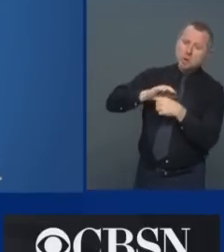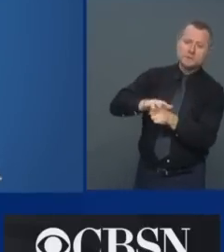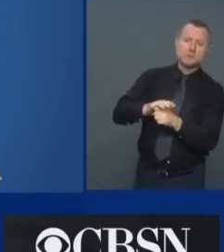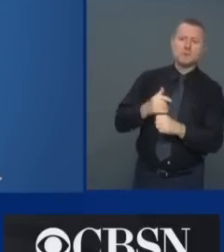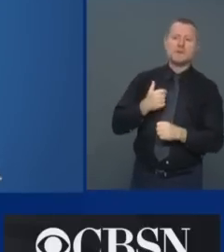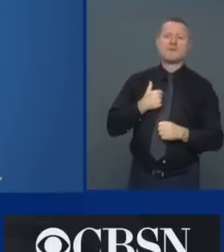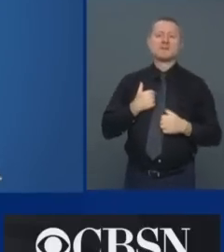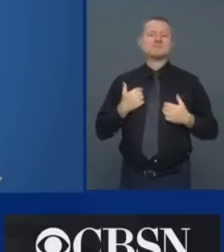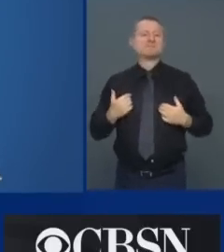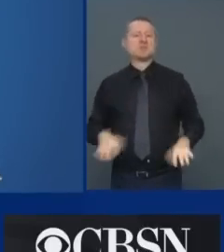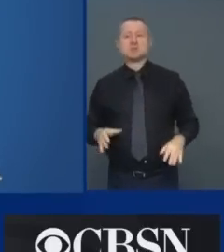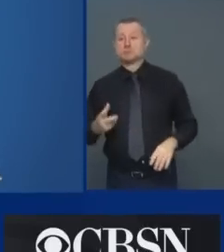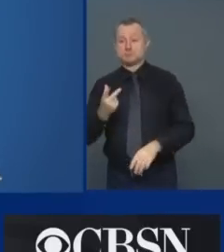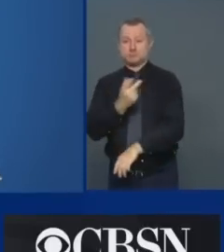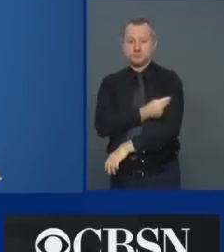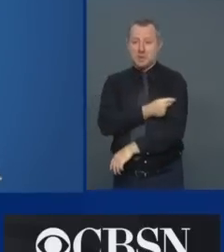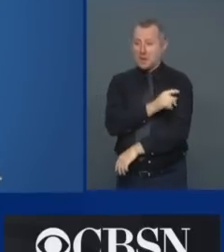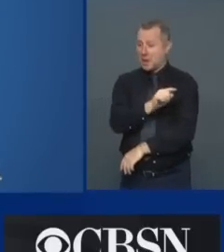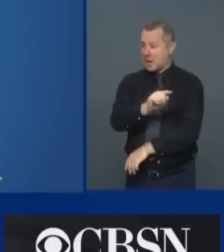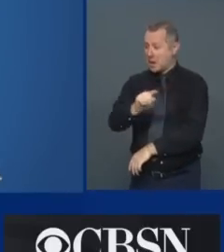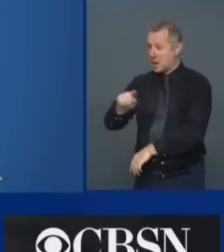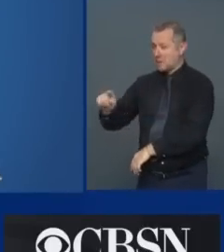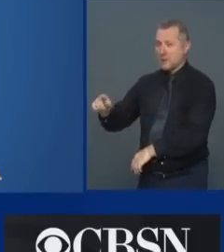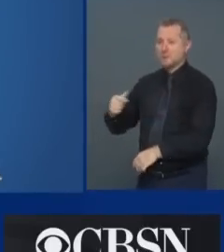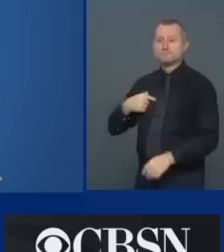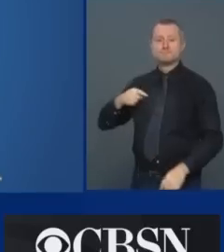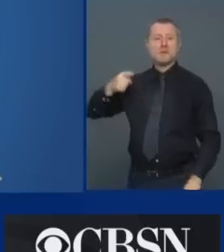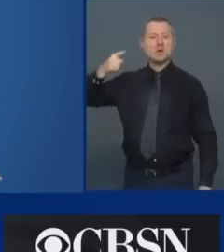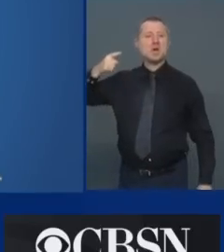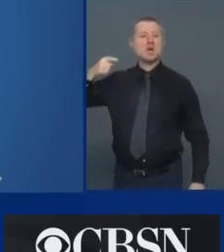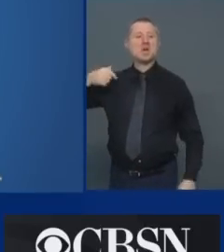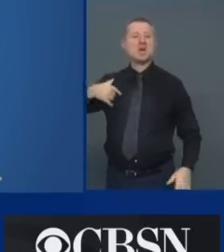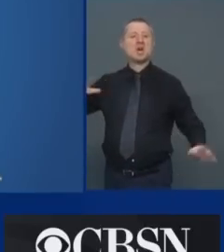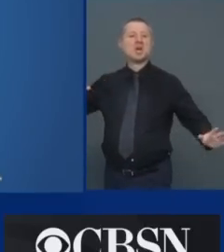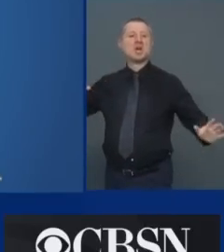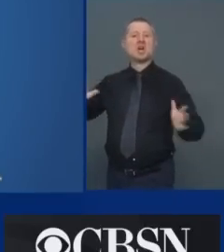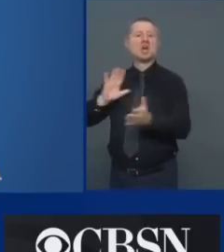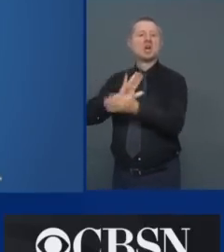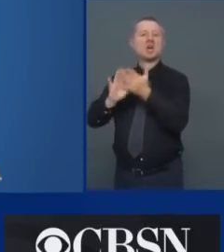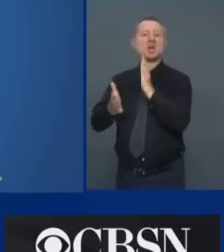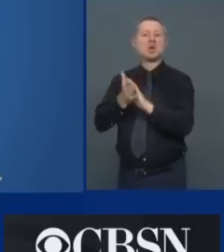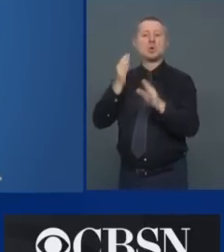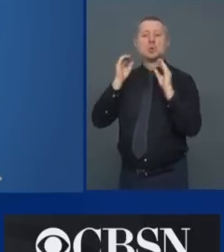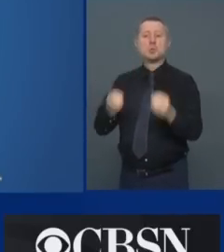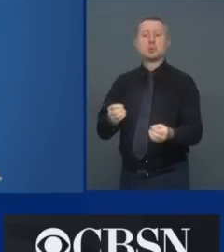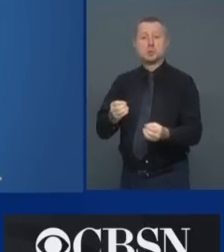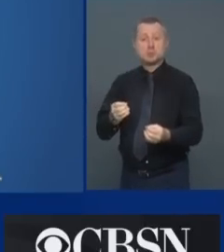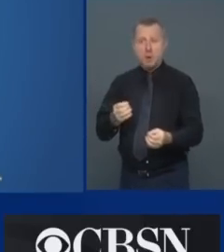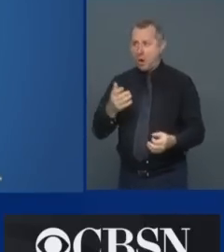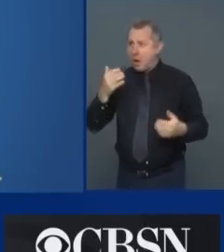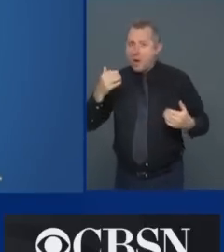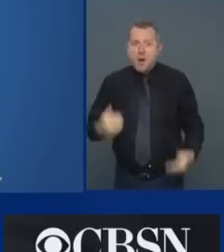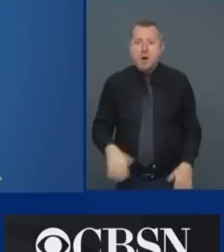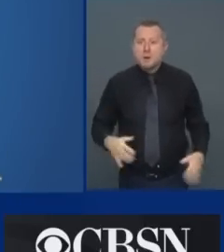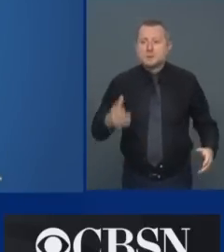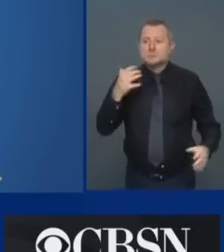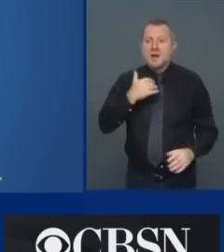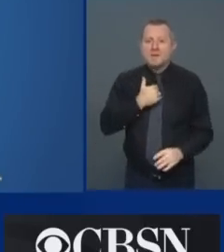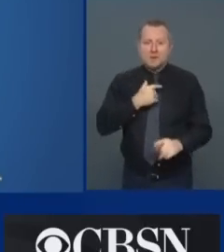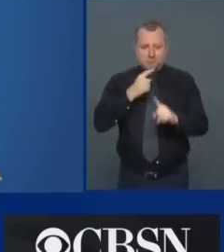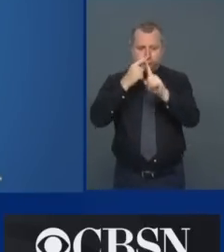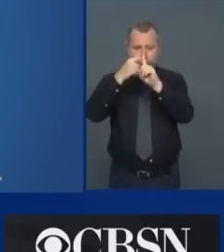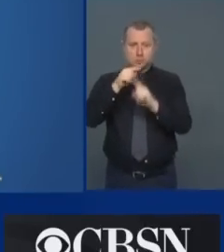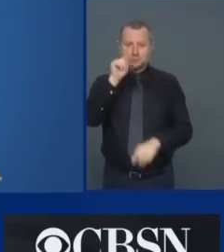We are the first COVID-free state. What are the advantages to that state in terms of